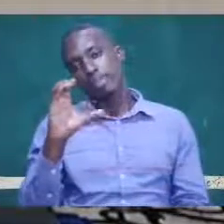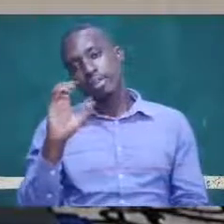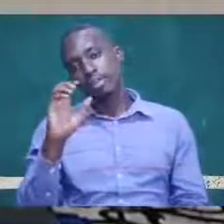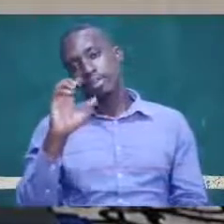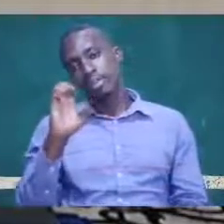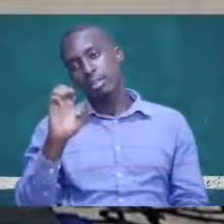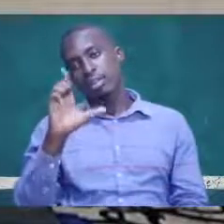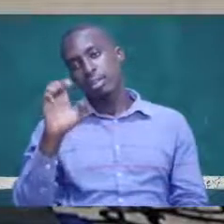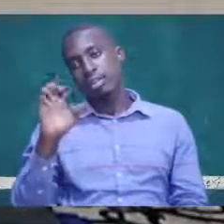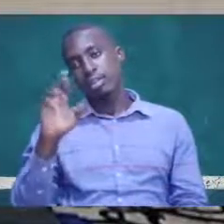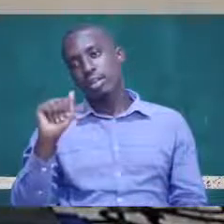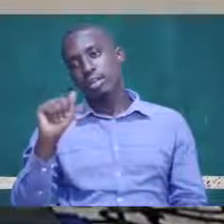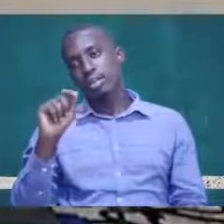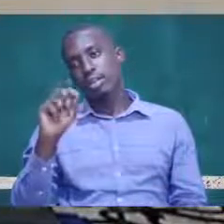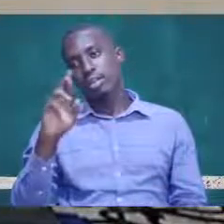An example,